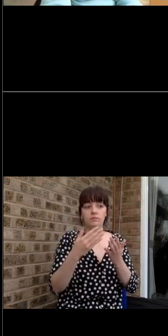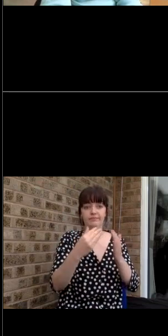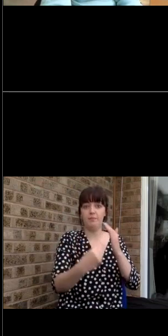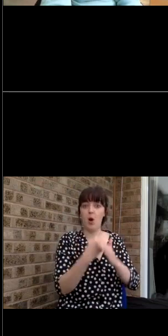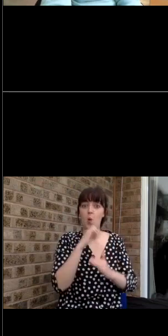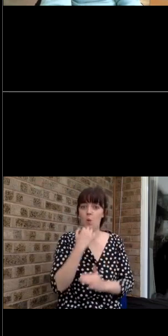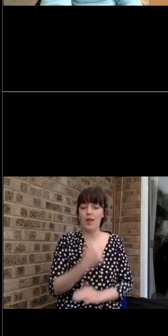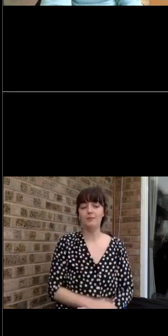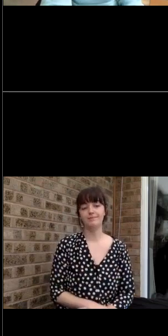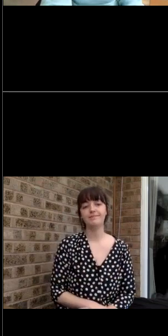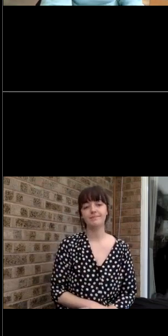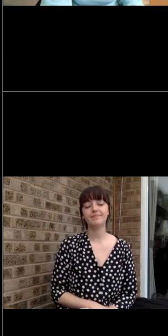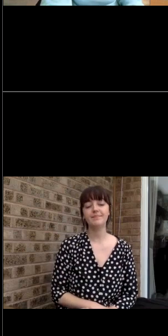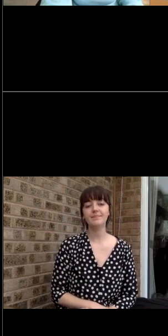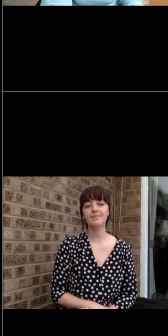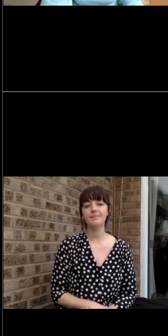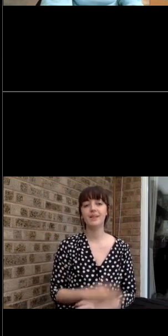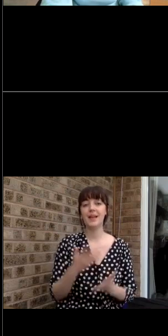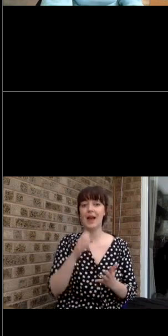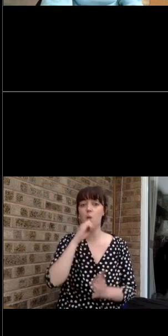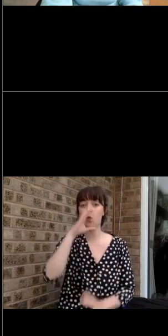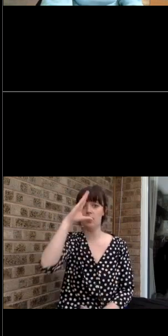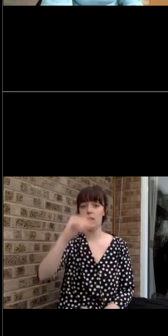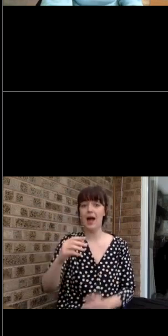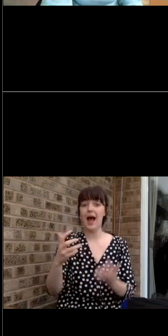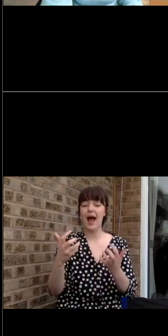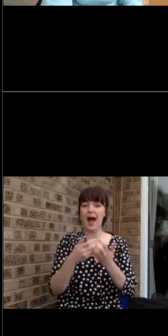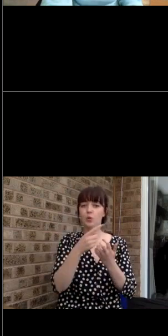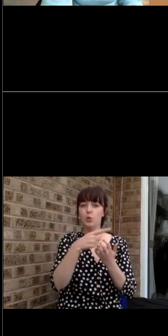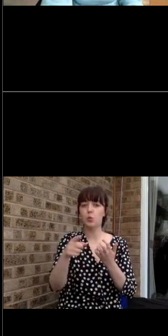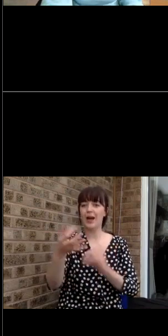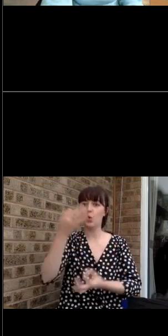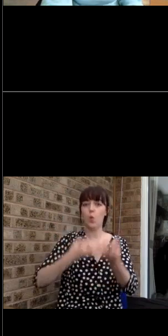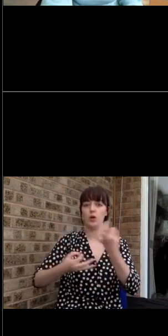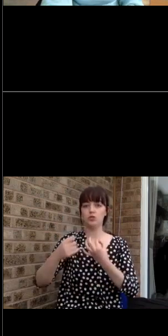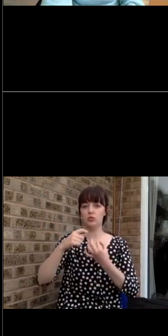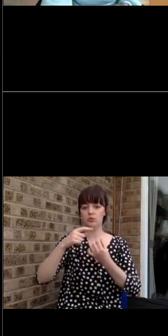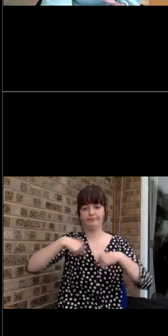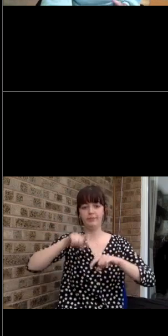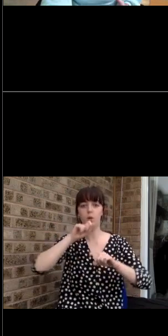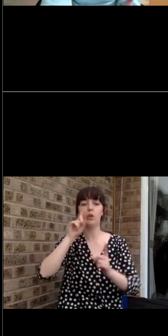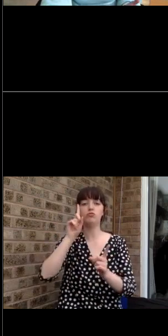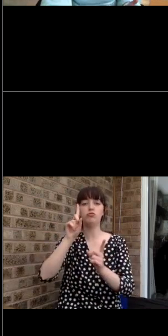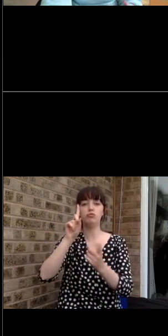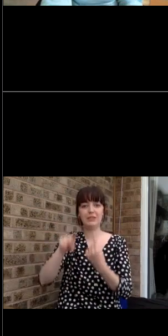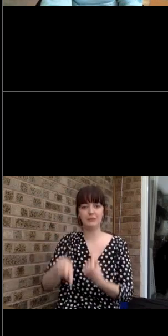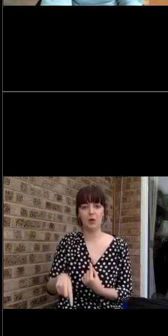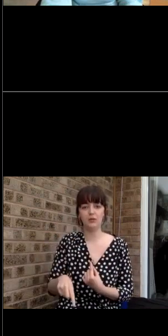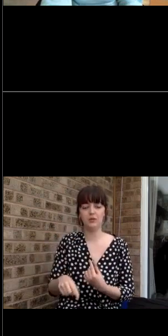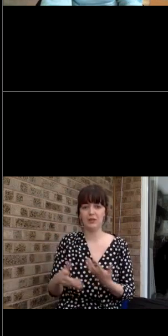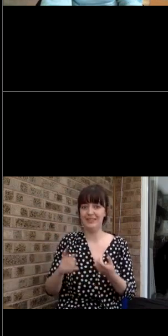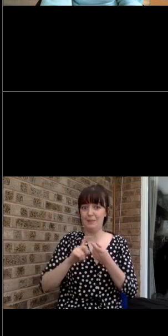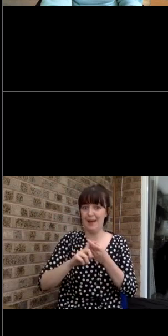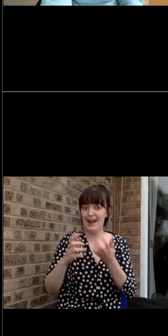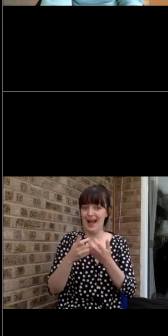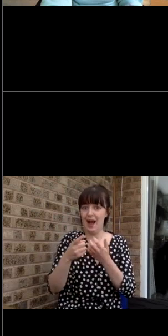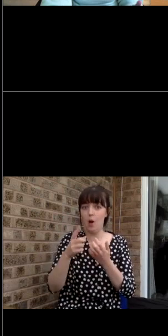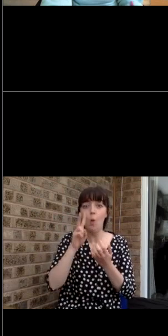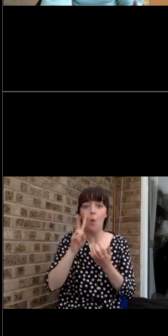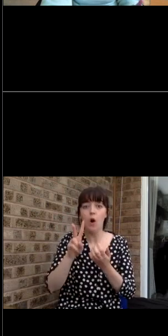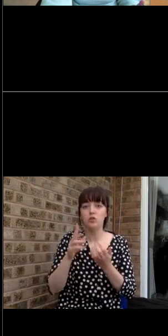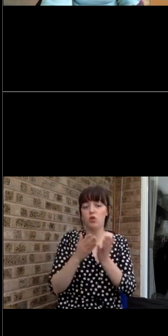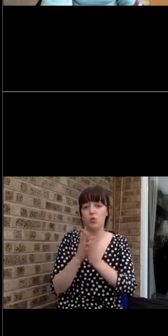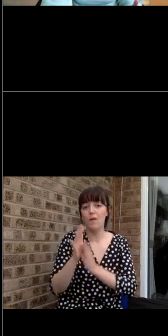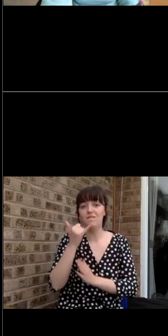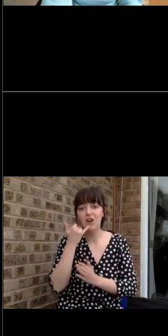just to remind you how you can submit a question to today's Q&A session. Depending on how you're watching the webinar, your view may look like